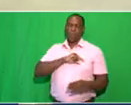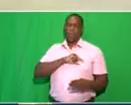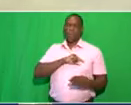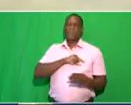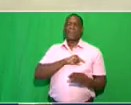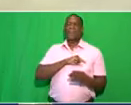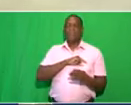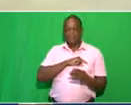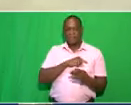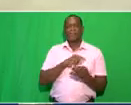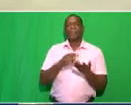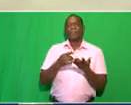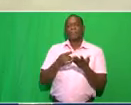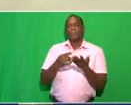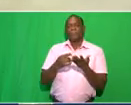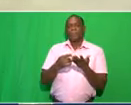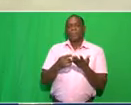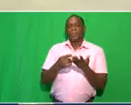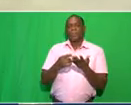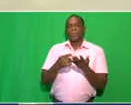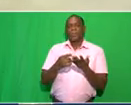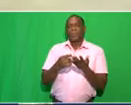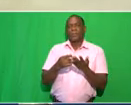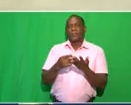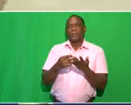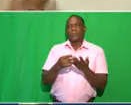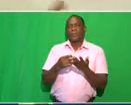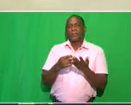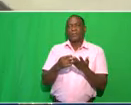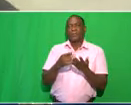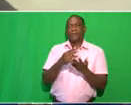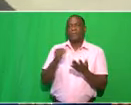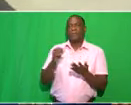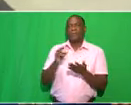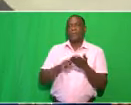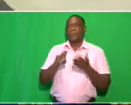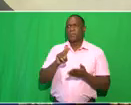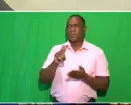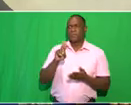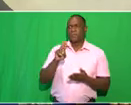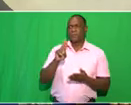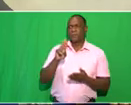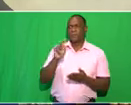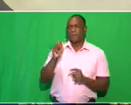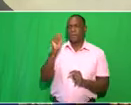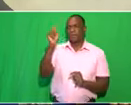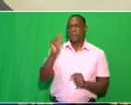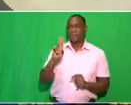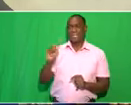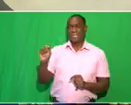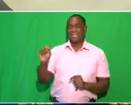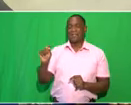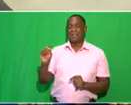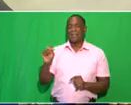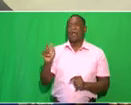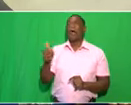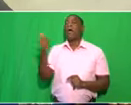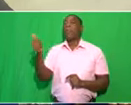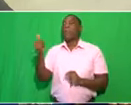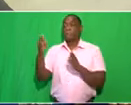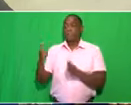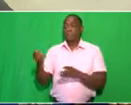Effectiveness, University of Trinidad and Tobago. We also have someone else joining us on the panel,